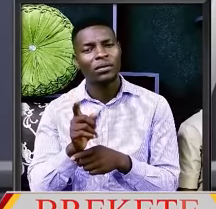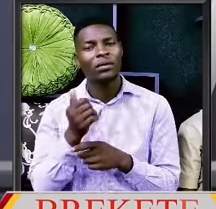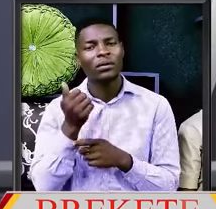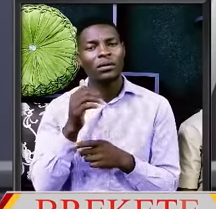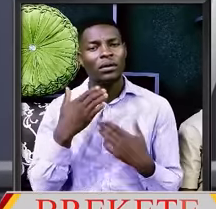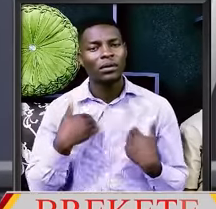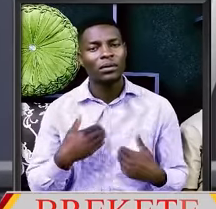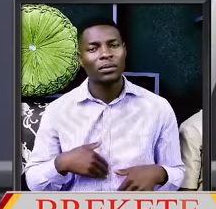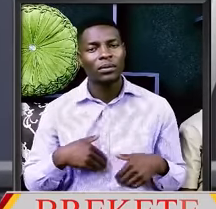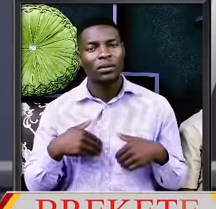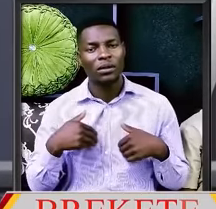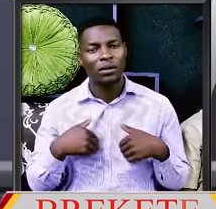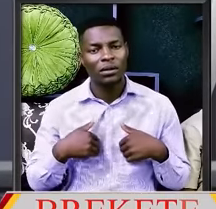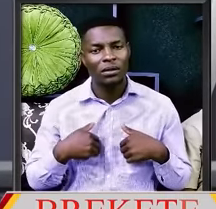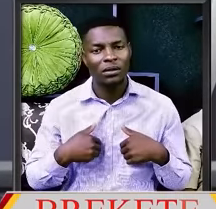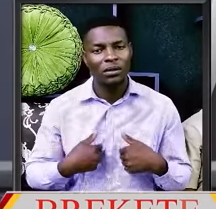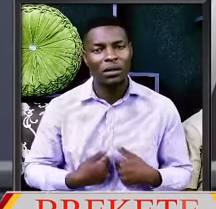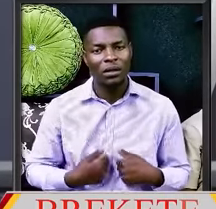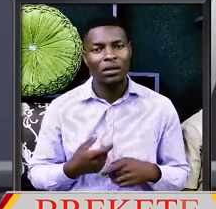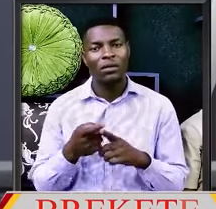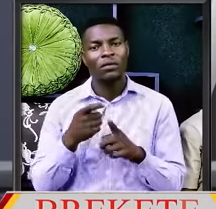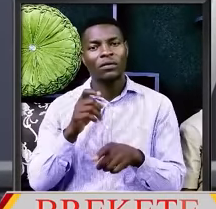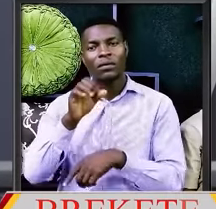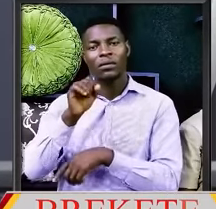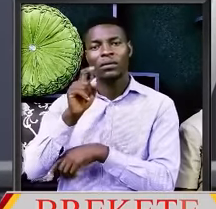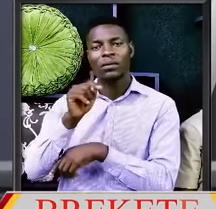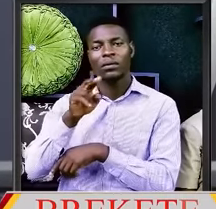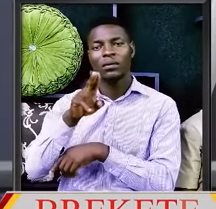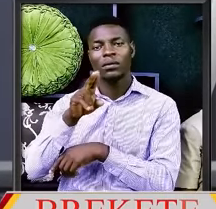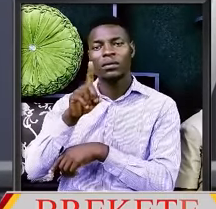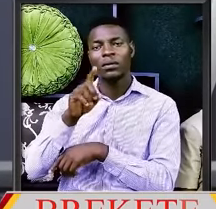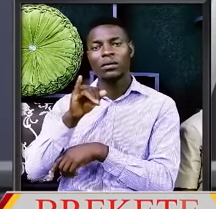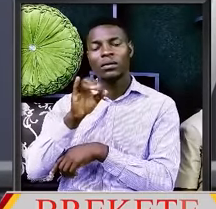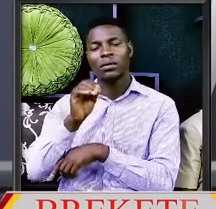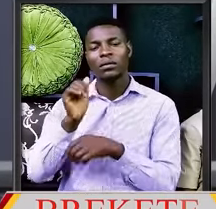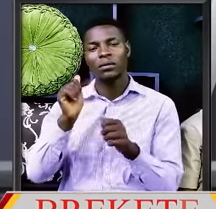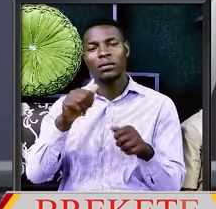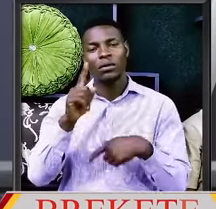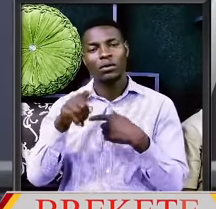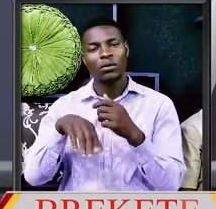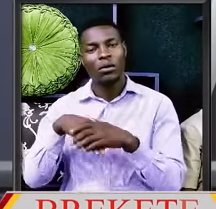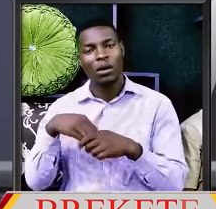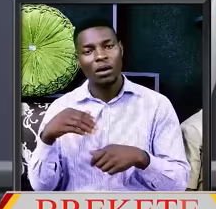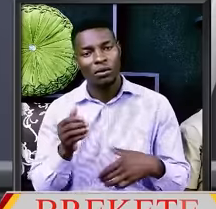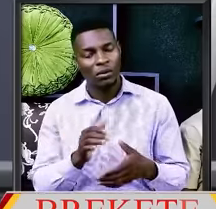Anybody yes. We don't have my name to reveal. Come out from California. Your name na?